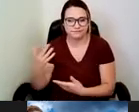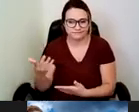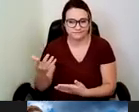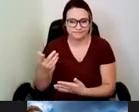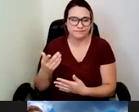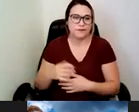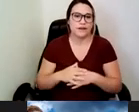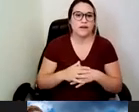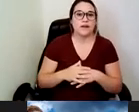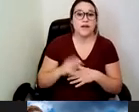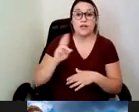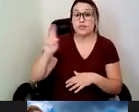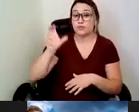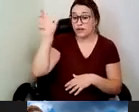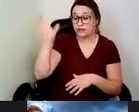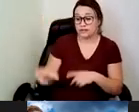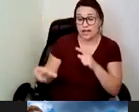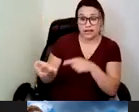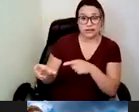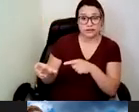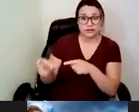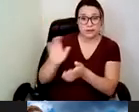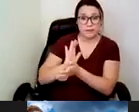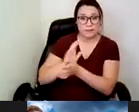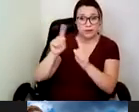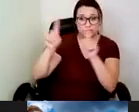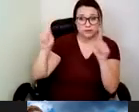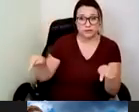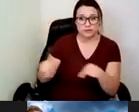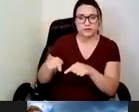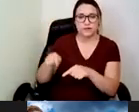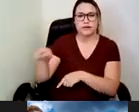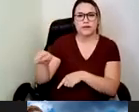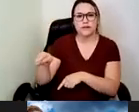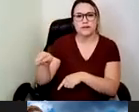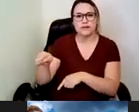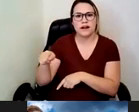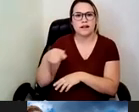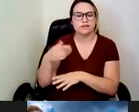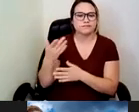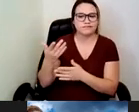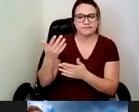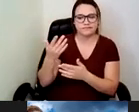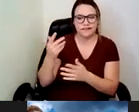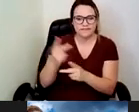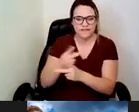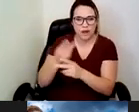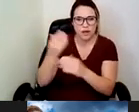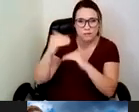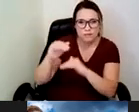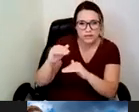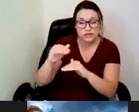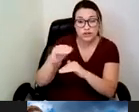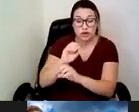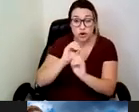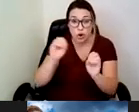the additional things that the MOLTS brings out can be, is there no limitation in care? Are there some limitations